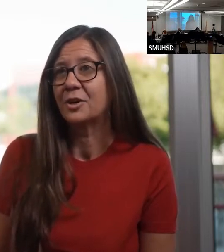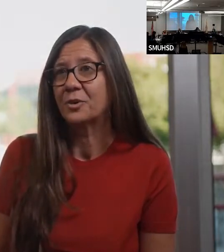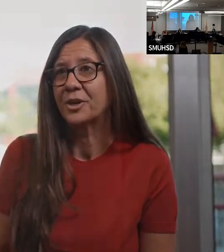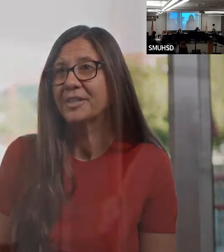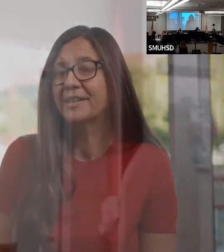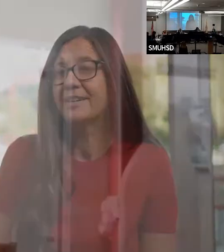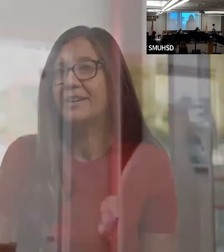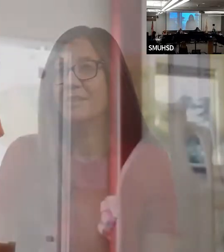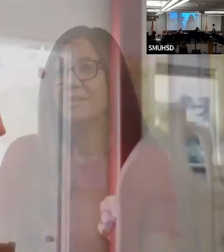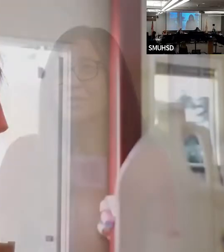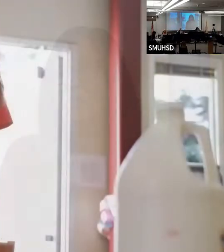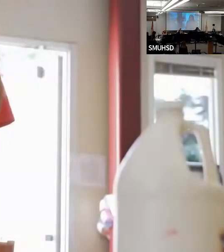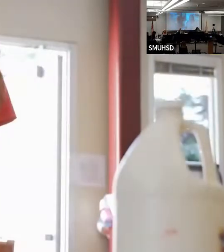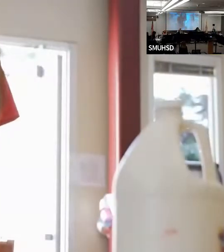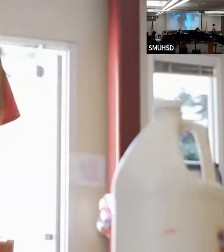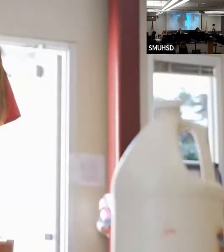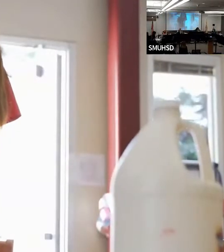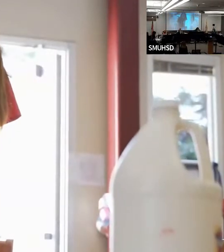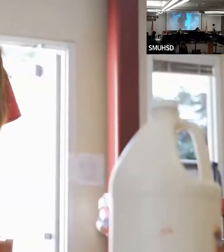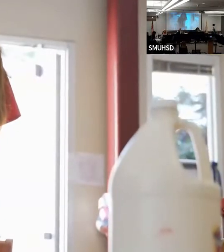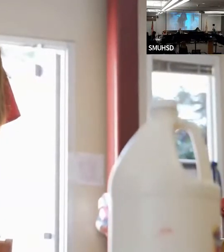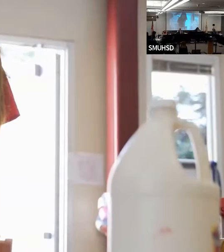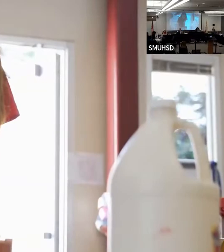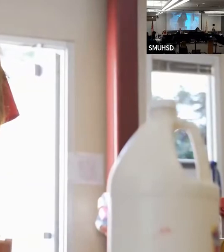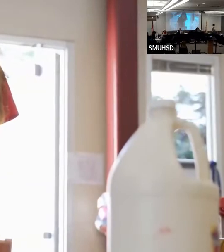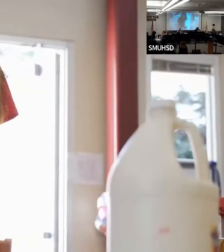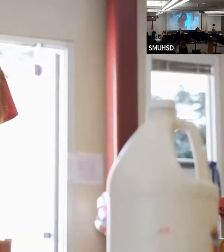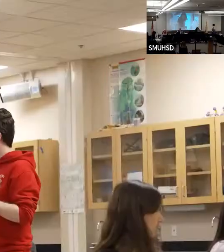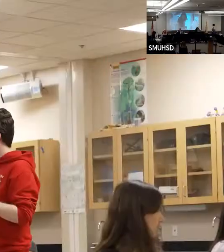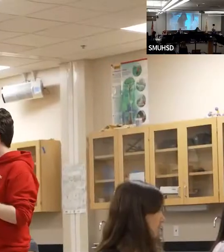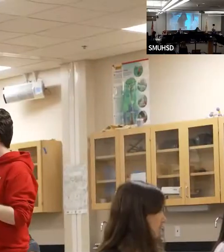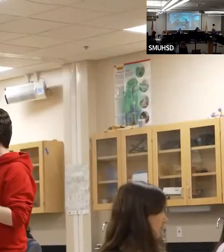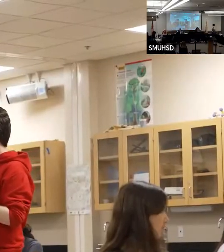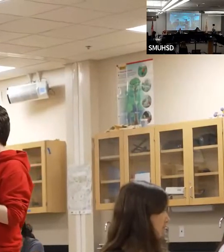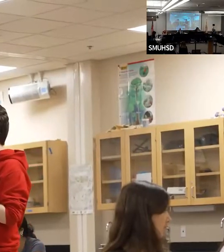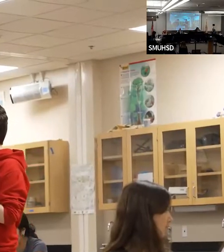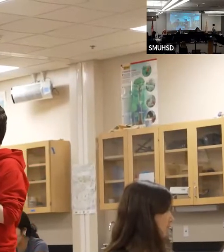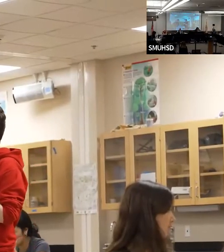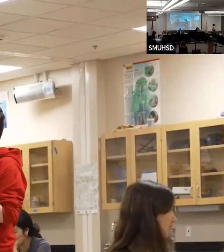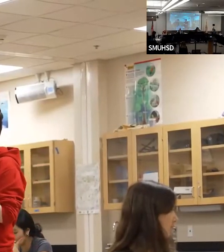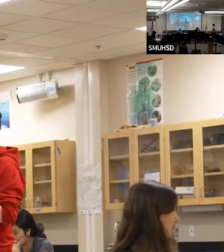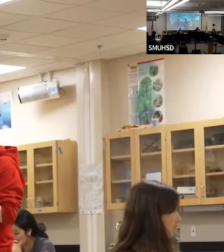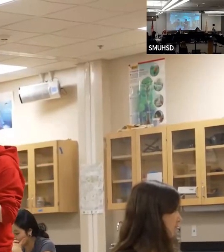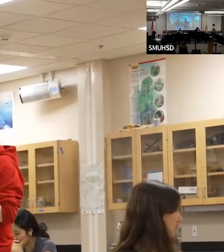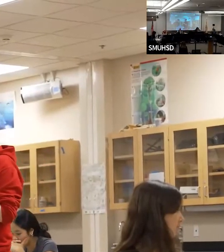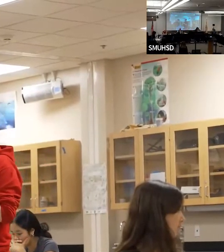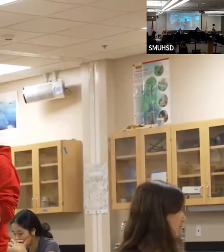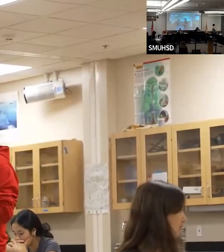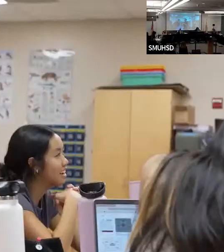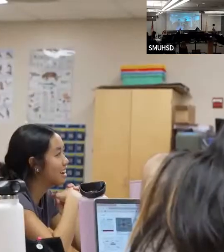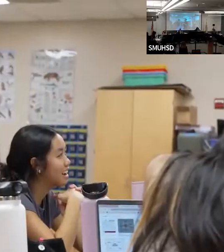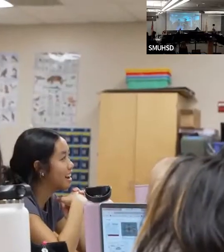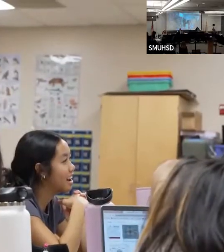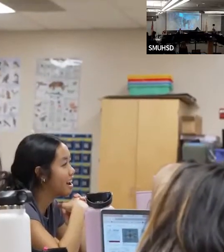center of our work and support them along in their journey.